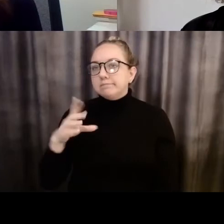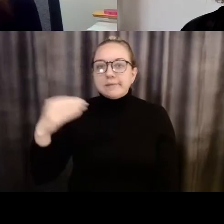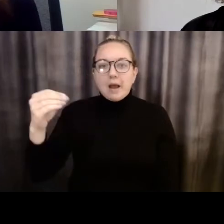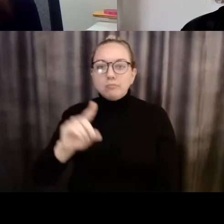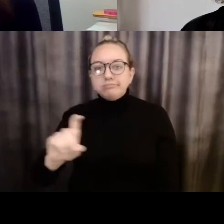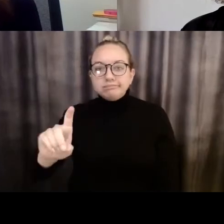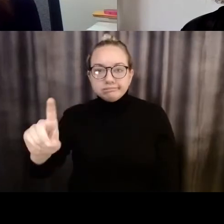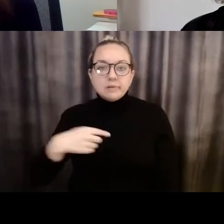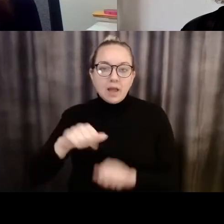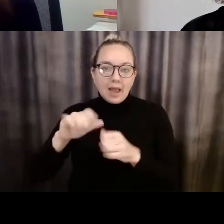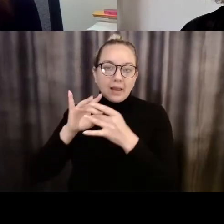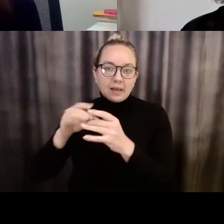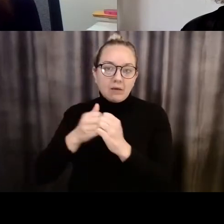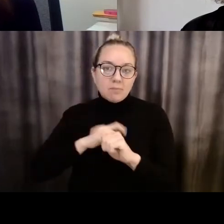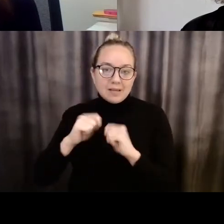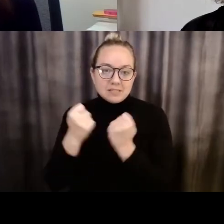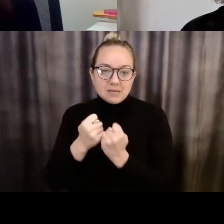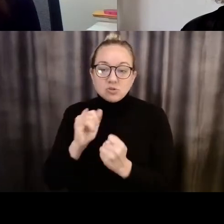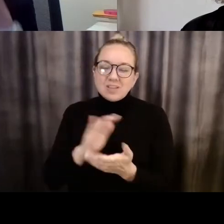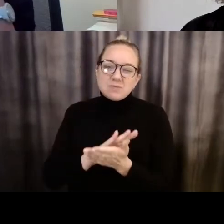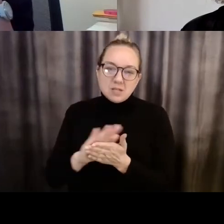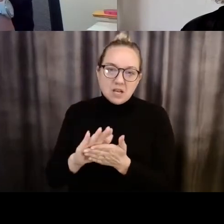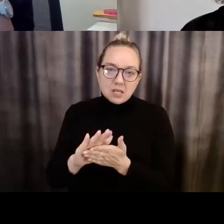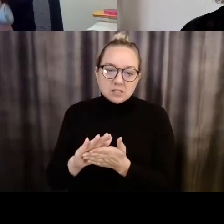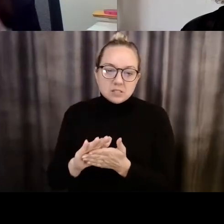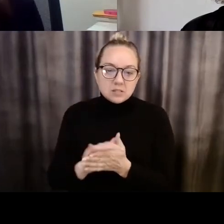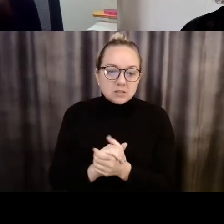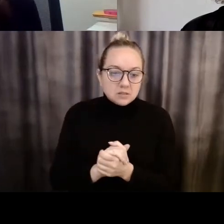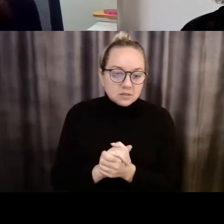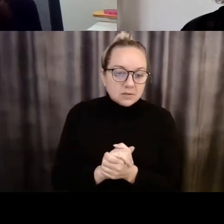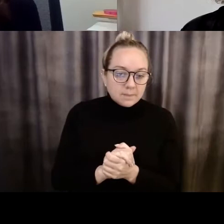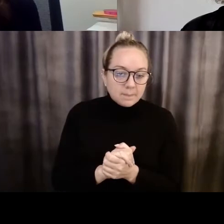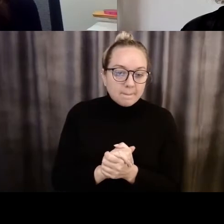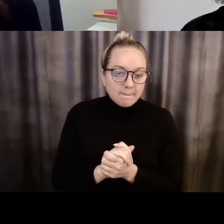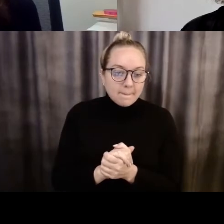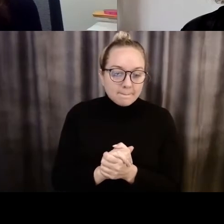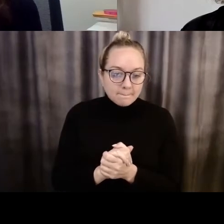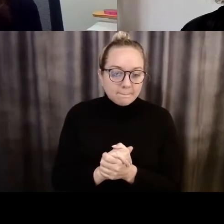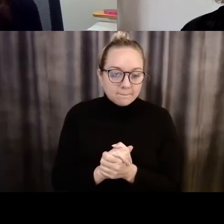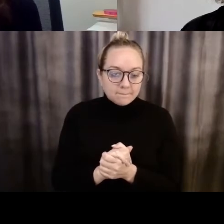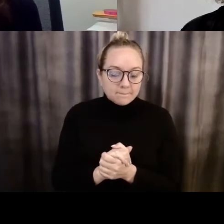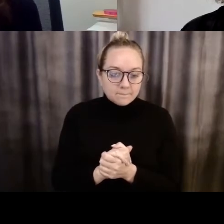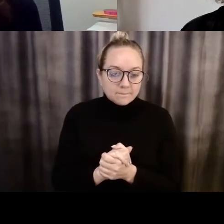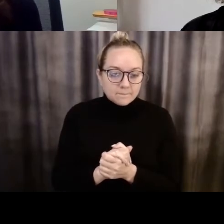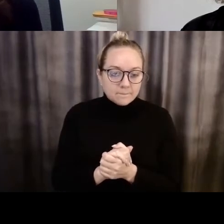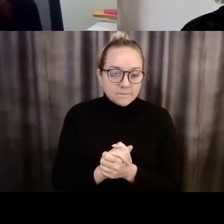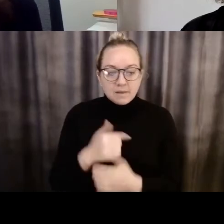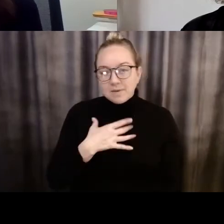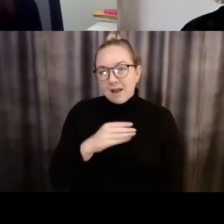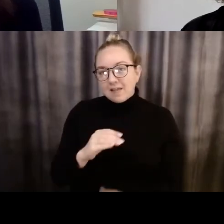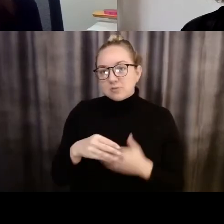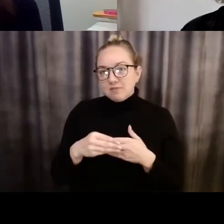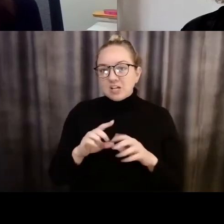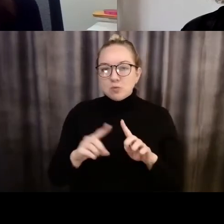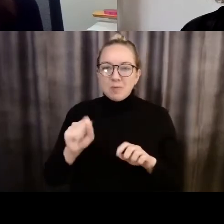it's possible, but definitely leverage that. In my case, I like to be flexible, right? But yeah, setting